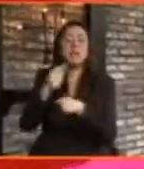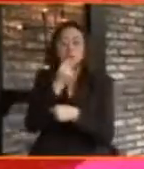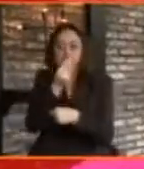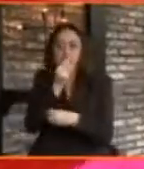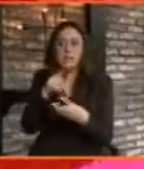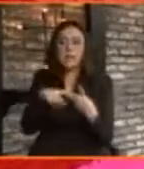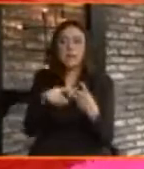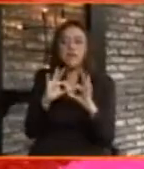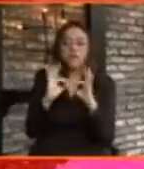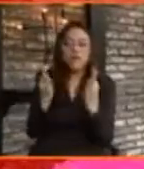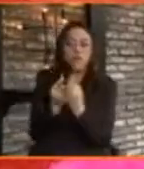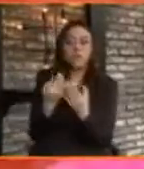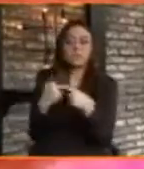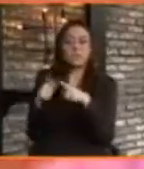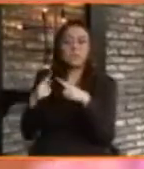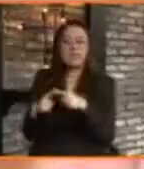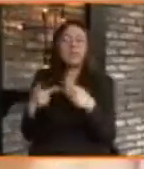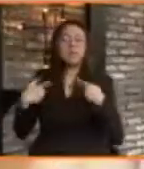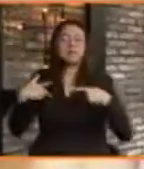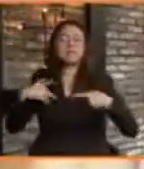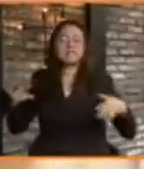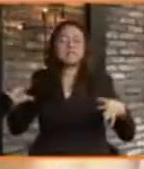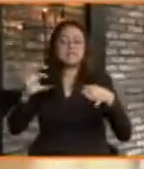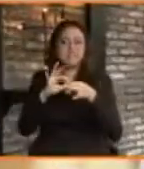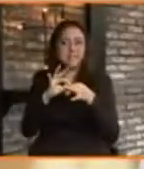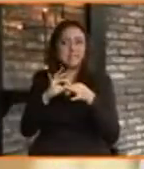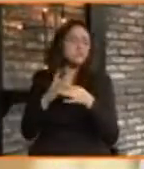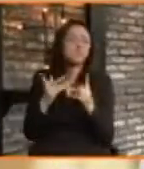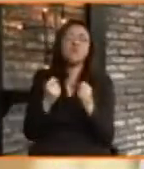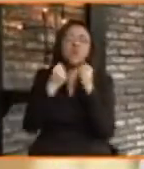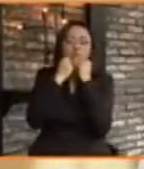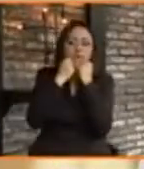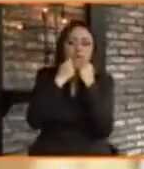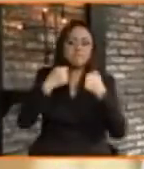connect people despite geographical